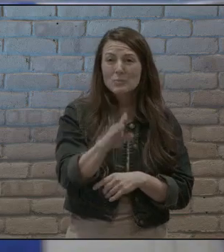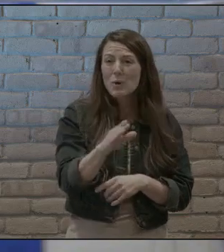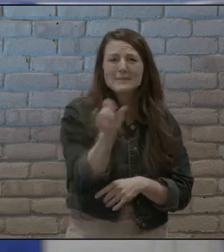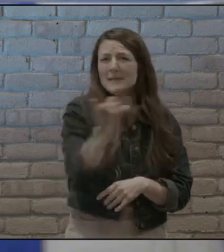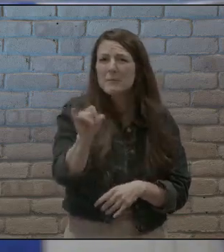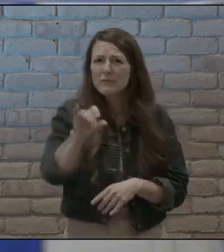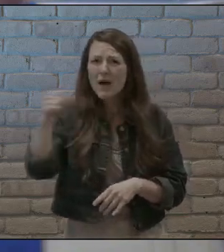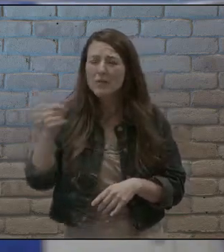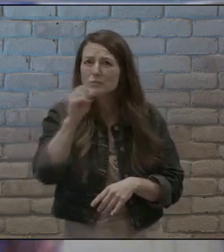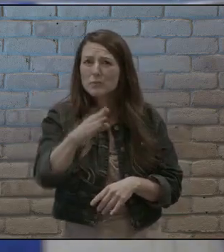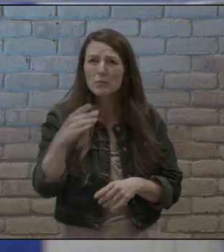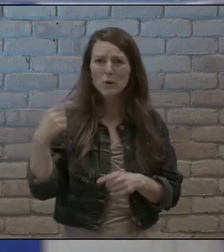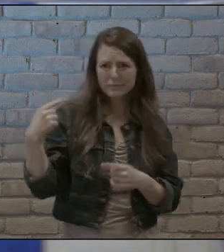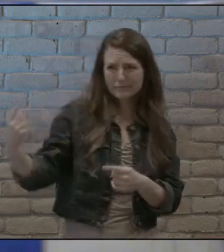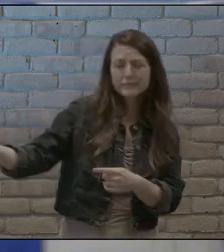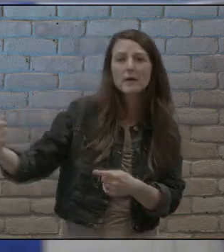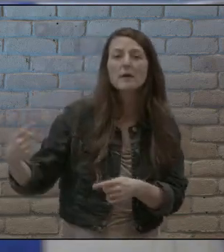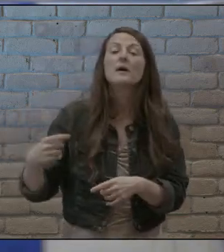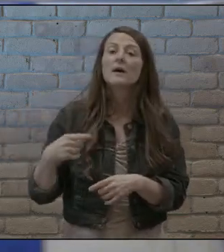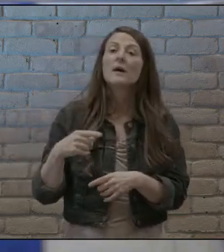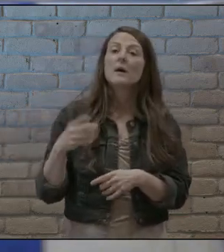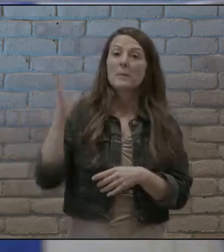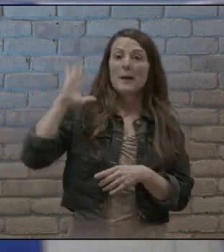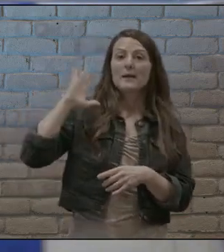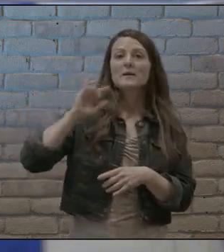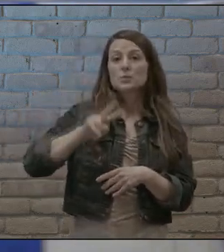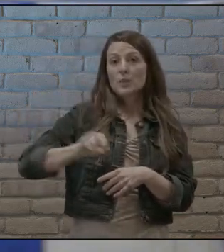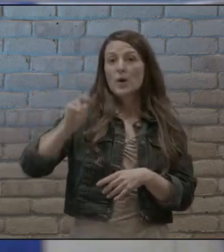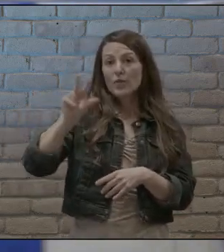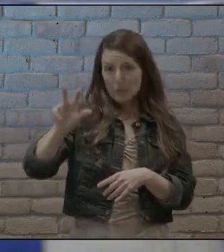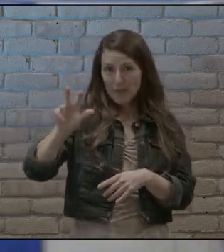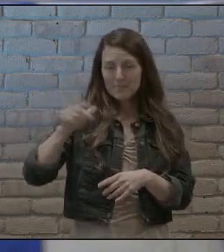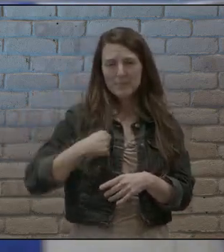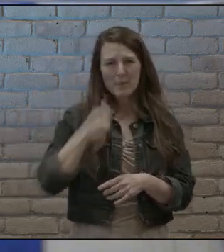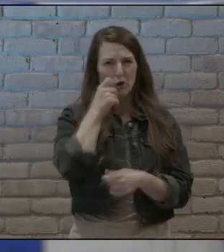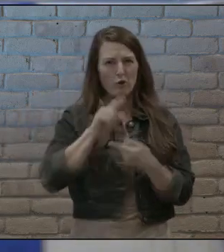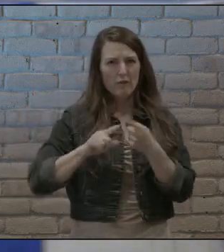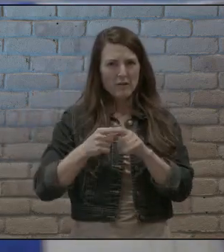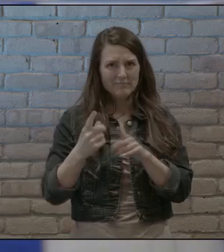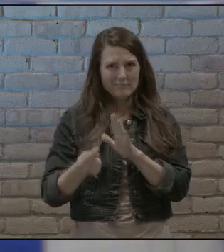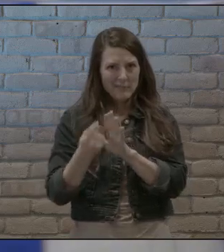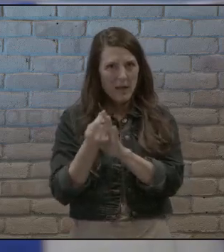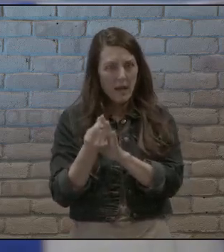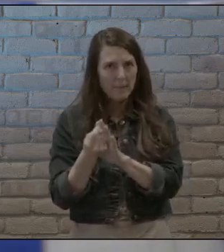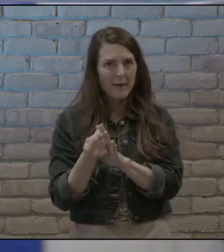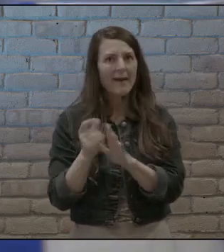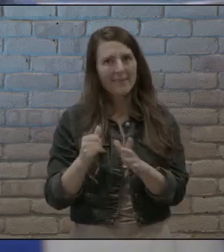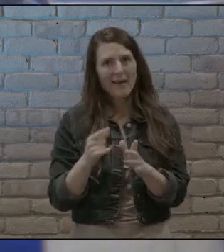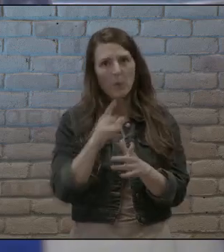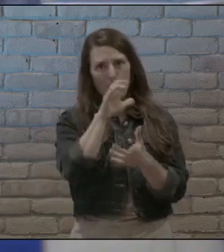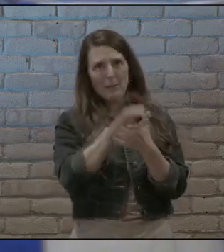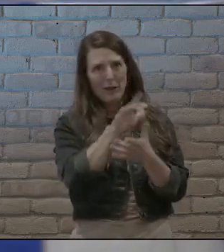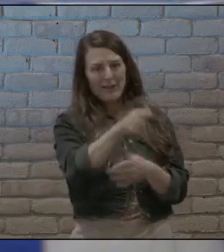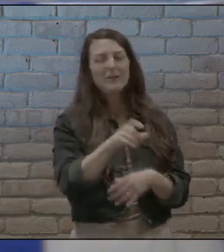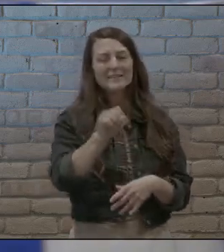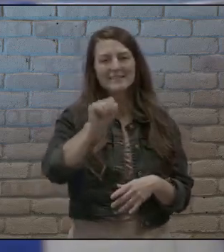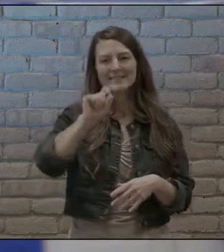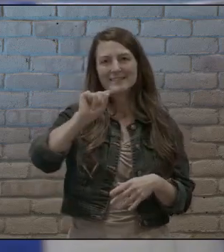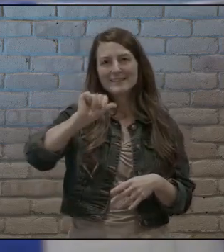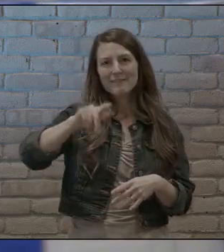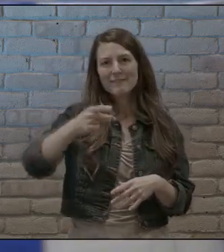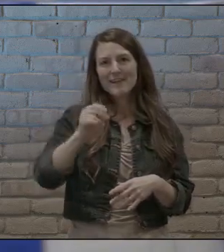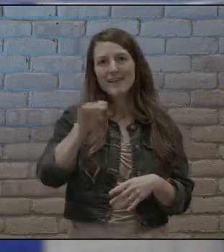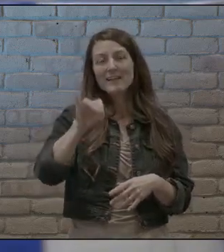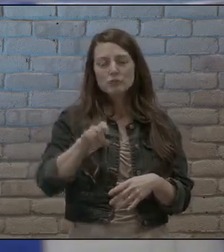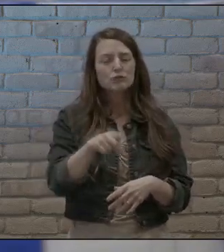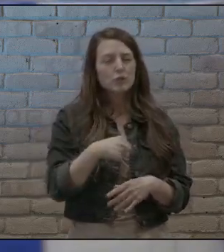Bowl. And back in 2003, my then girlfriend, soon-to-be wife, Stephanie, was just learning what it was